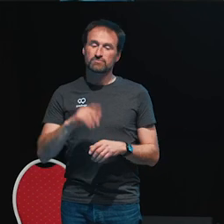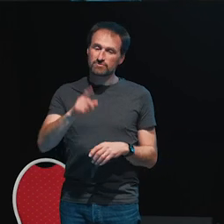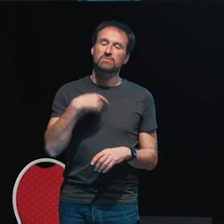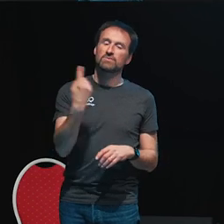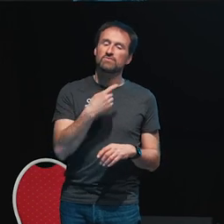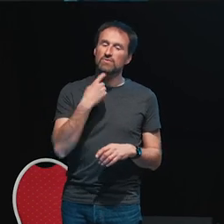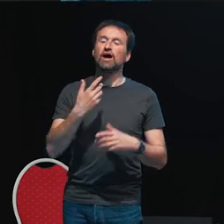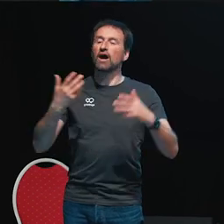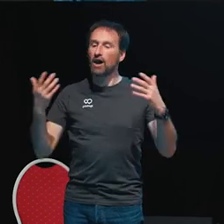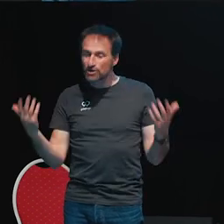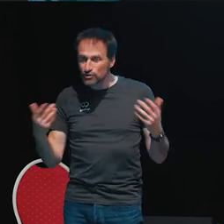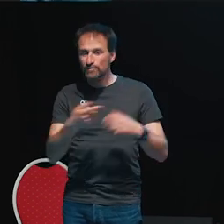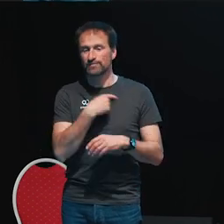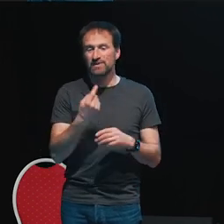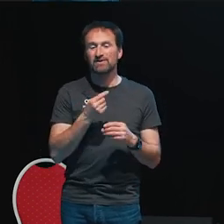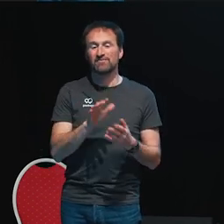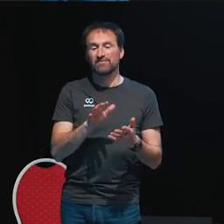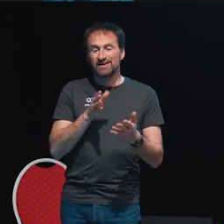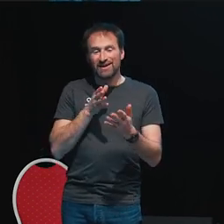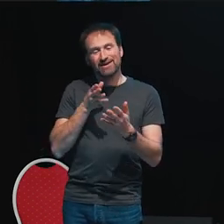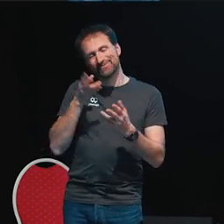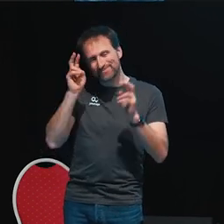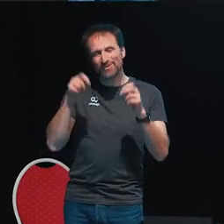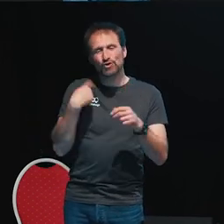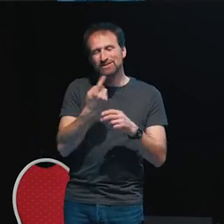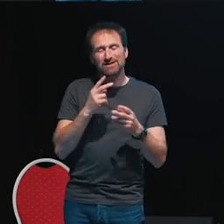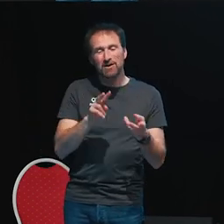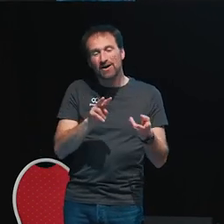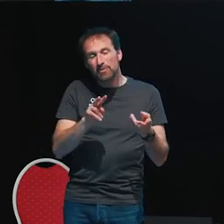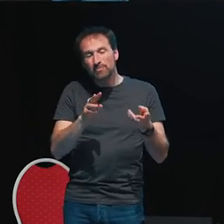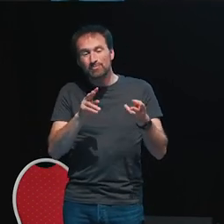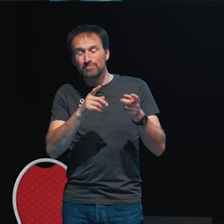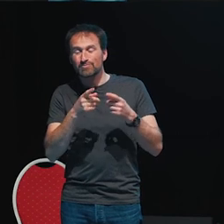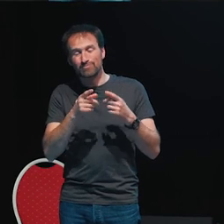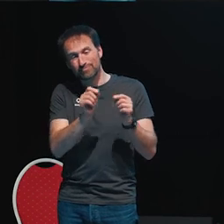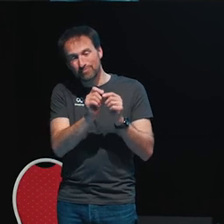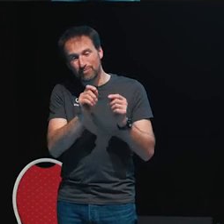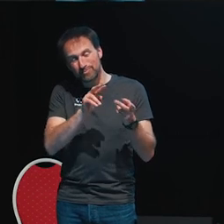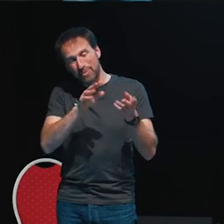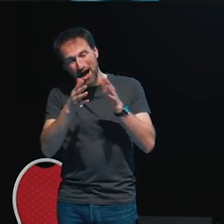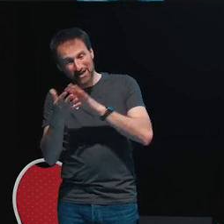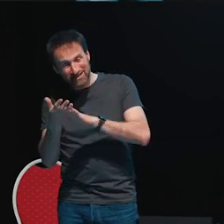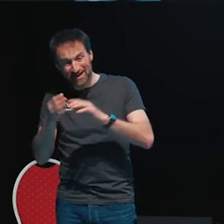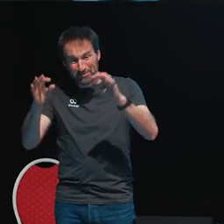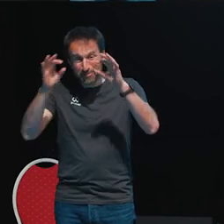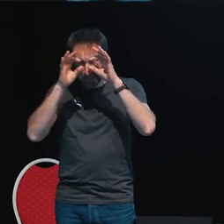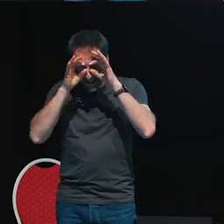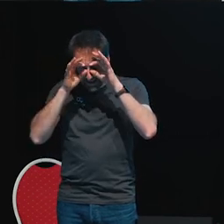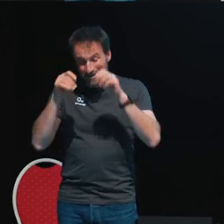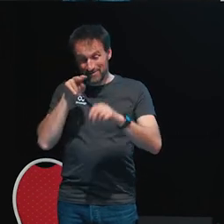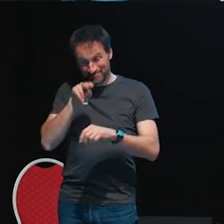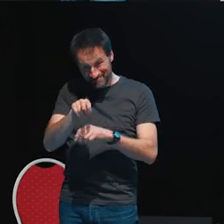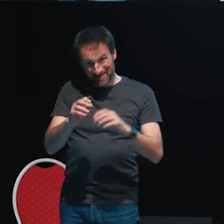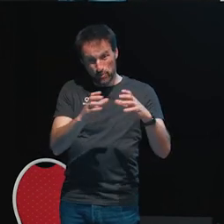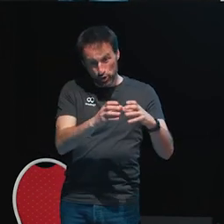we pass the module through our parser glasses and we look for those requires and imports. And we attach